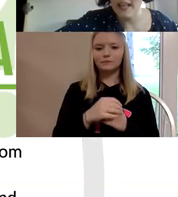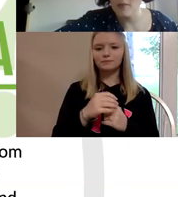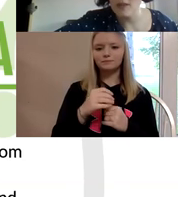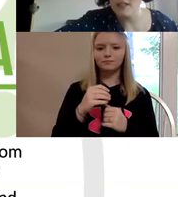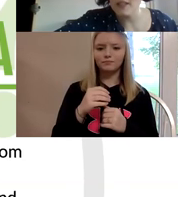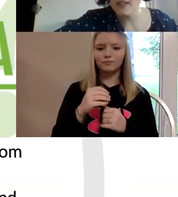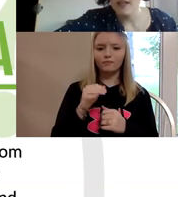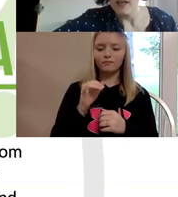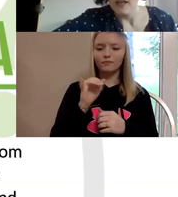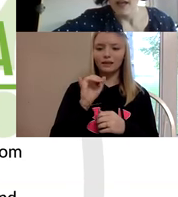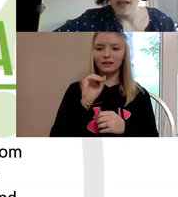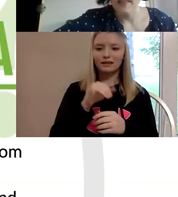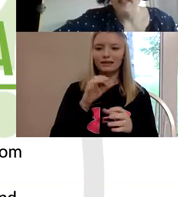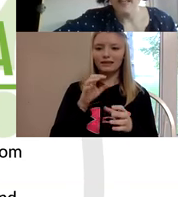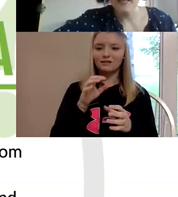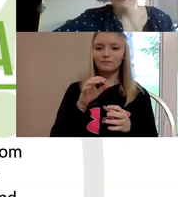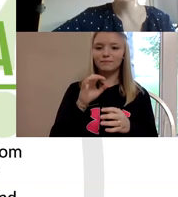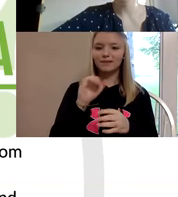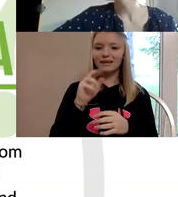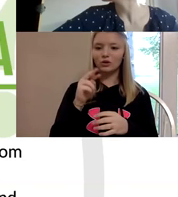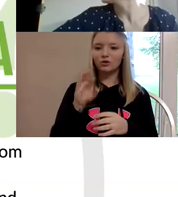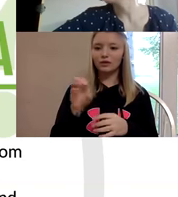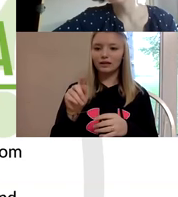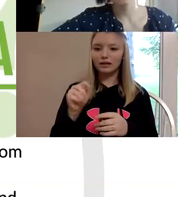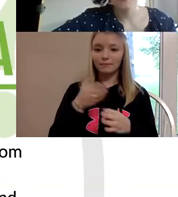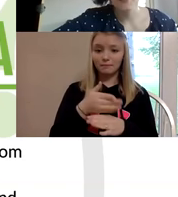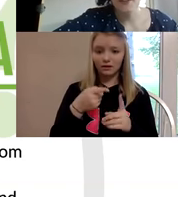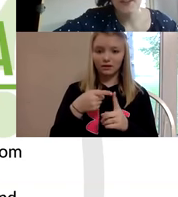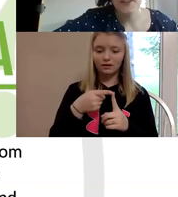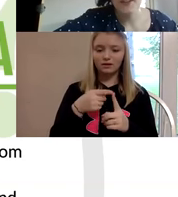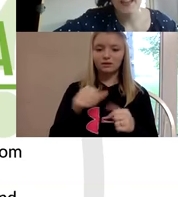in cannabis, and the scientists